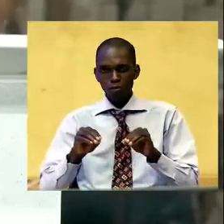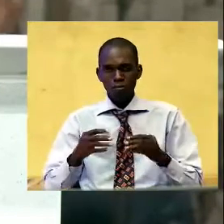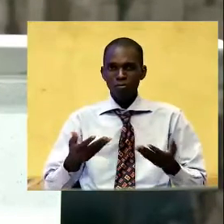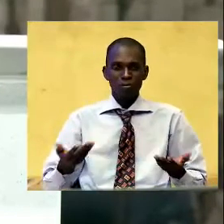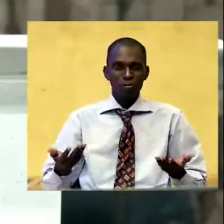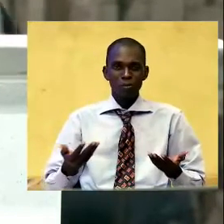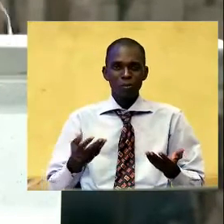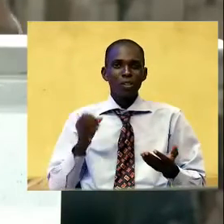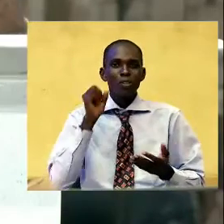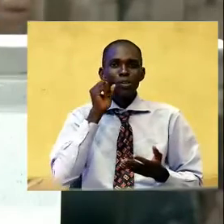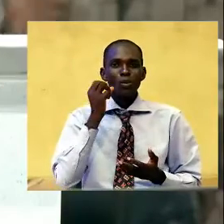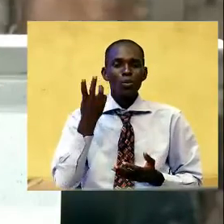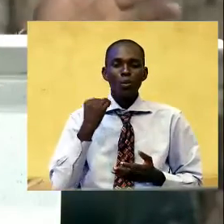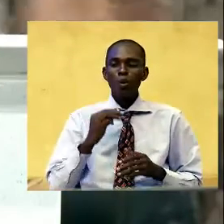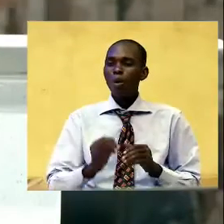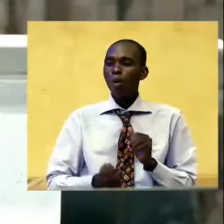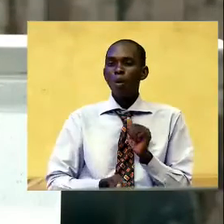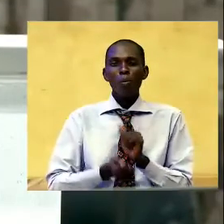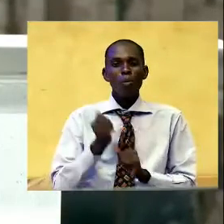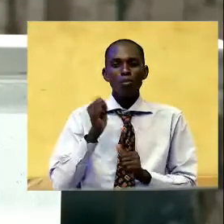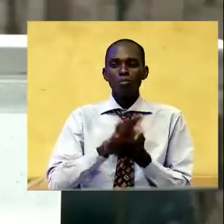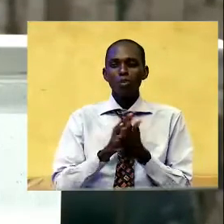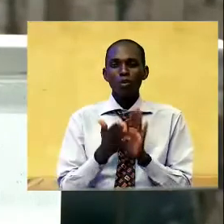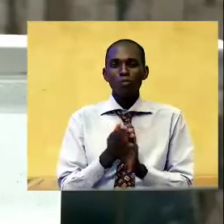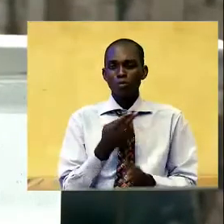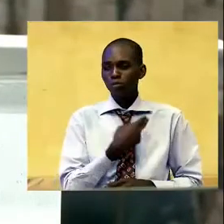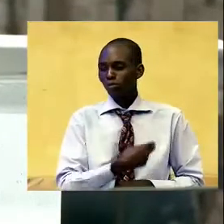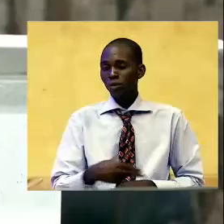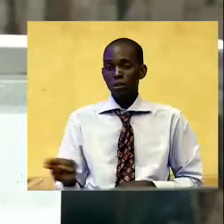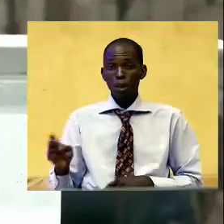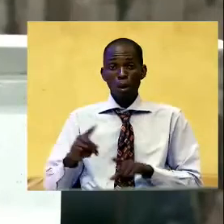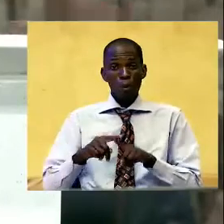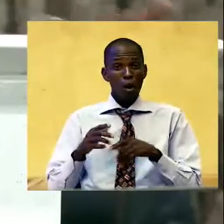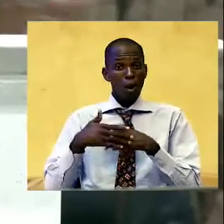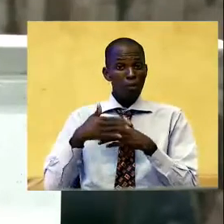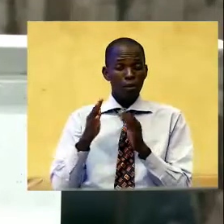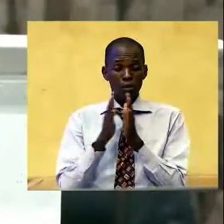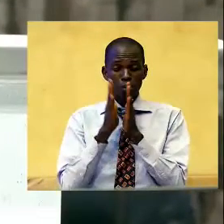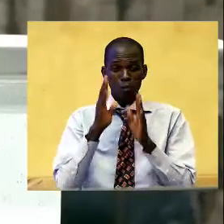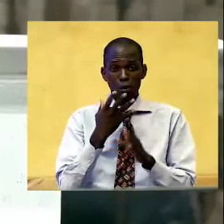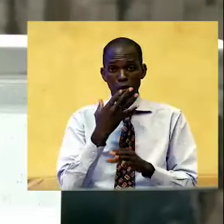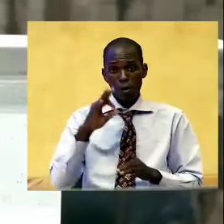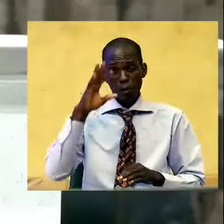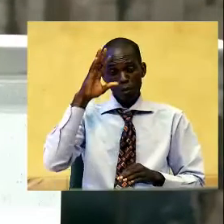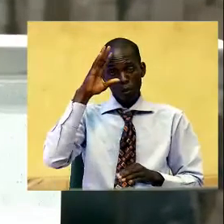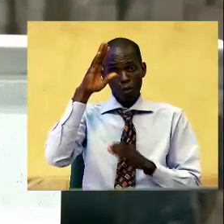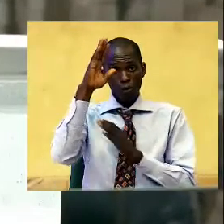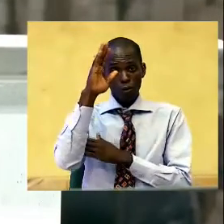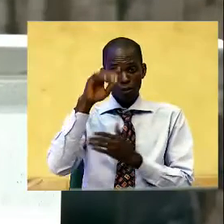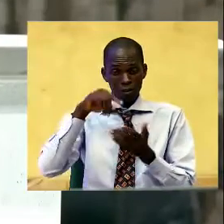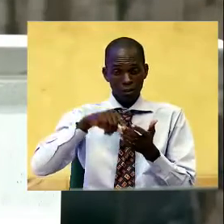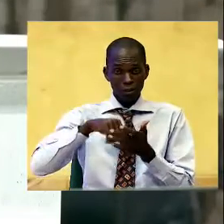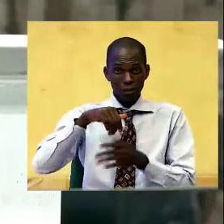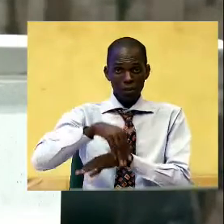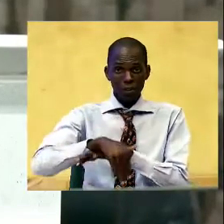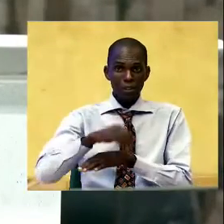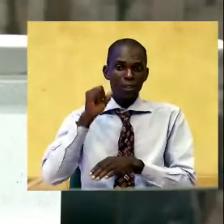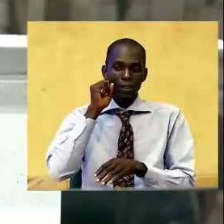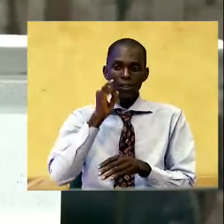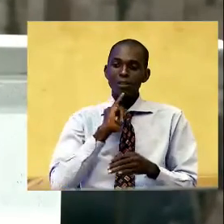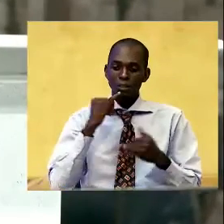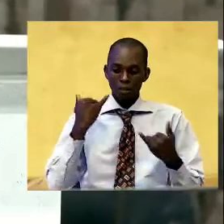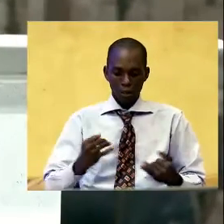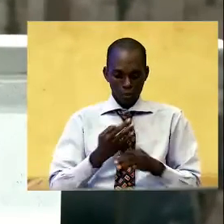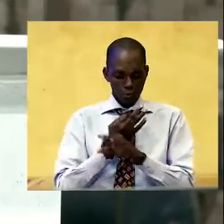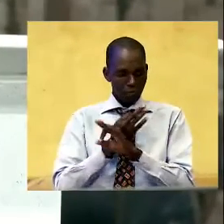express, get up or move out. It was almost useless. But after the prayer of the man of God